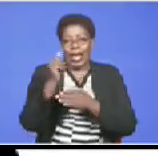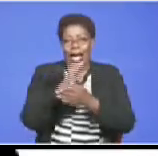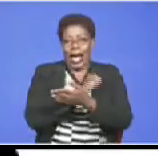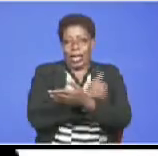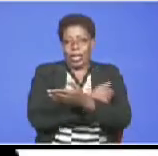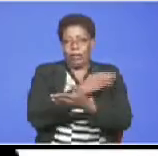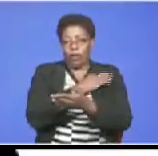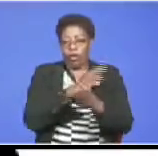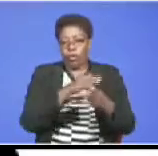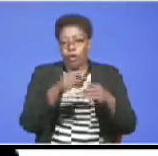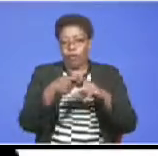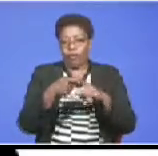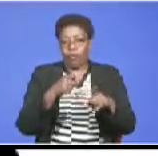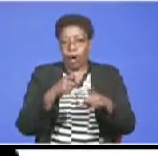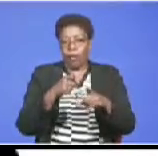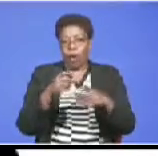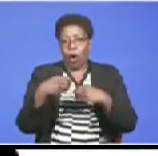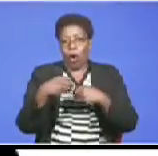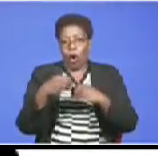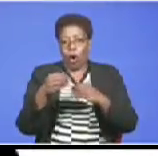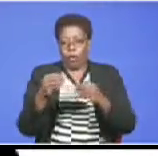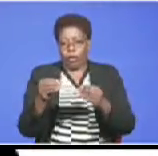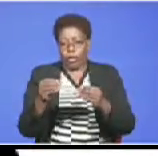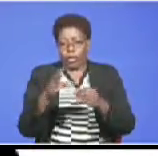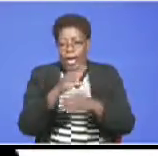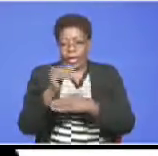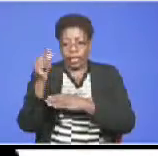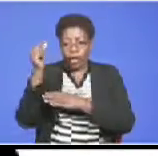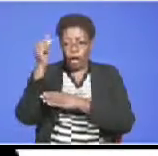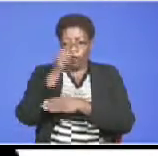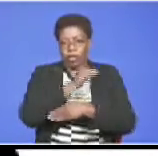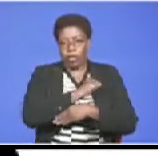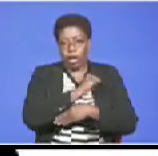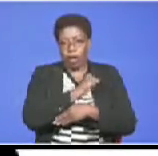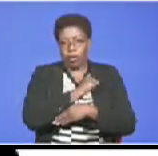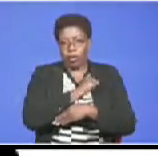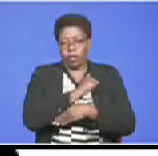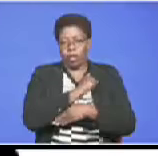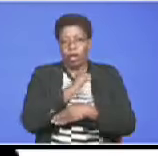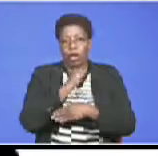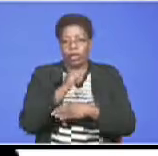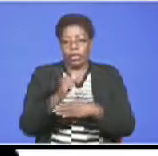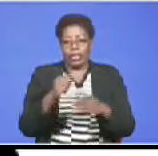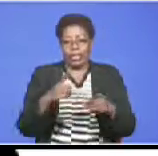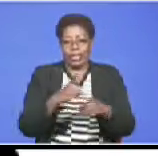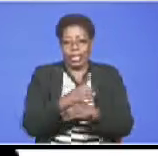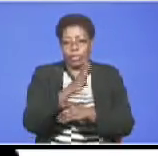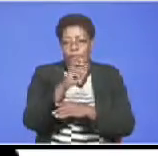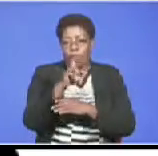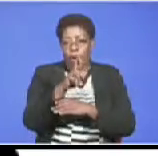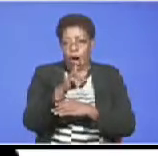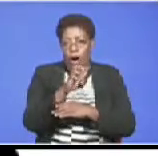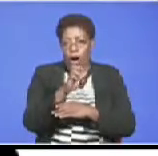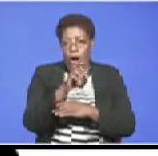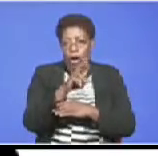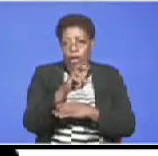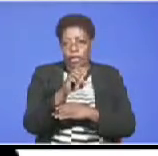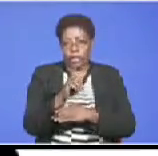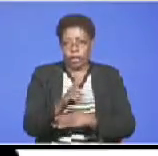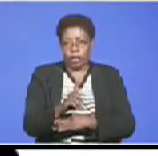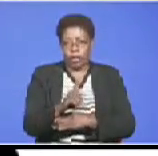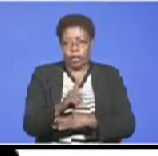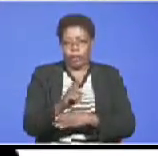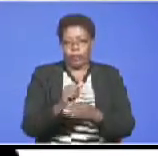office and Director of Public Prosecutions Garvin Gaskins disbarred, considering the way the investigation into Gibson's case